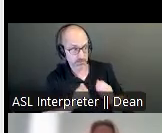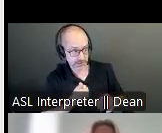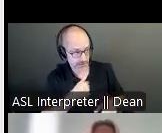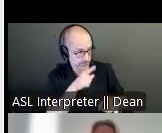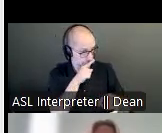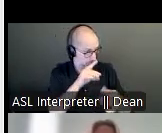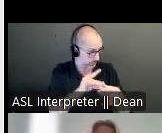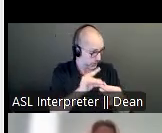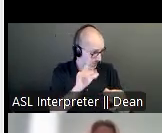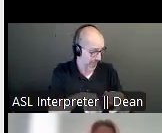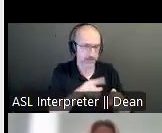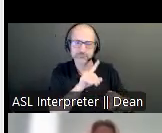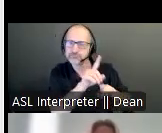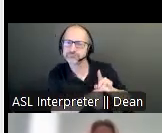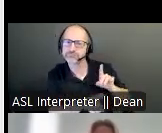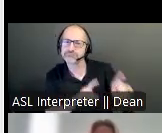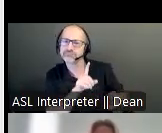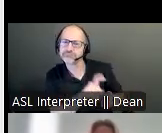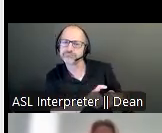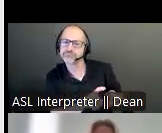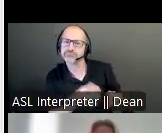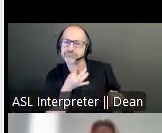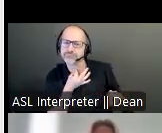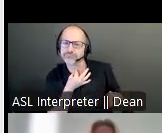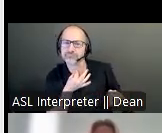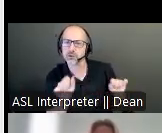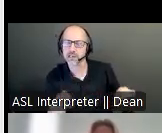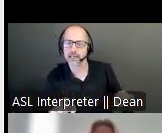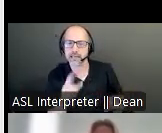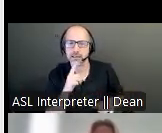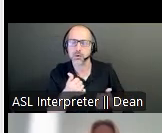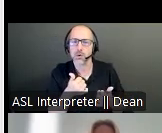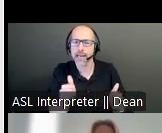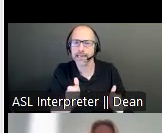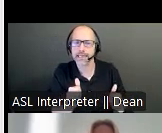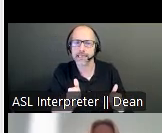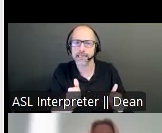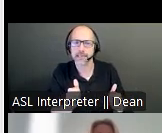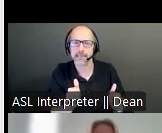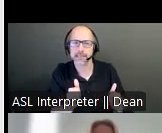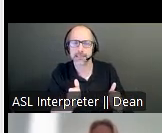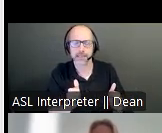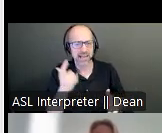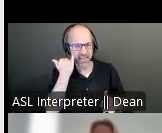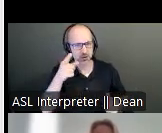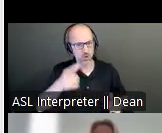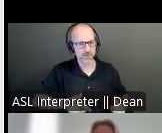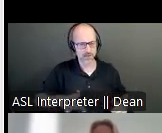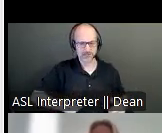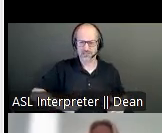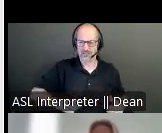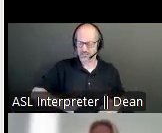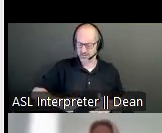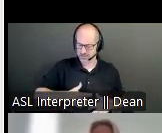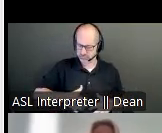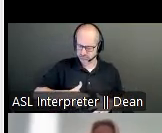if anything that comes as, that you have a terrible feeling in your stomach and there's